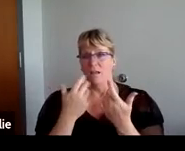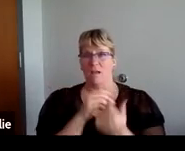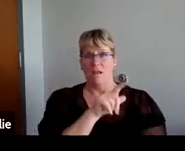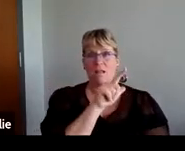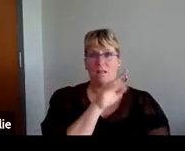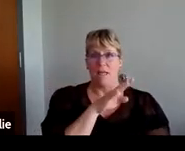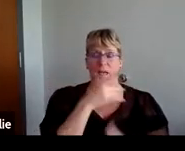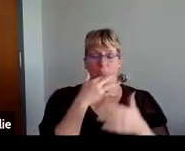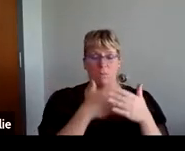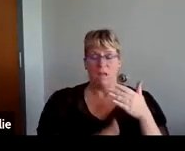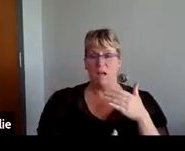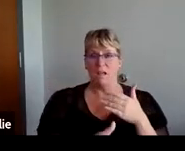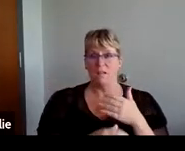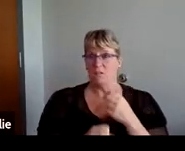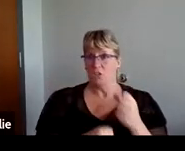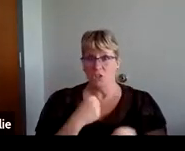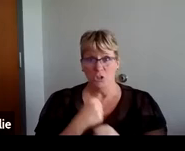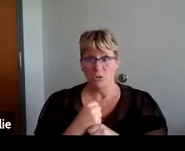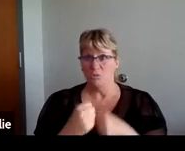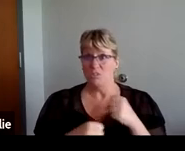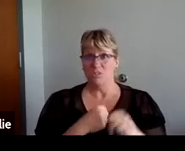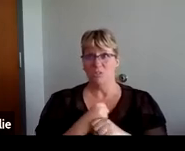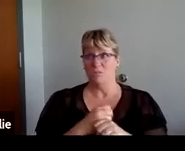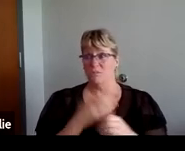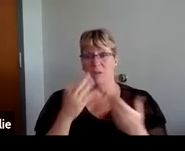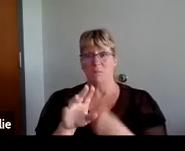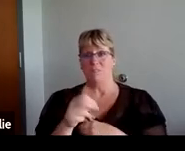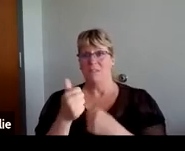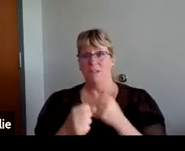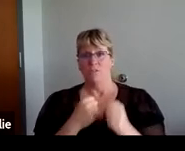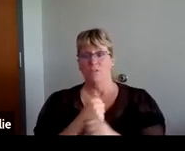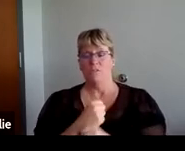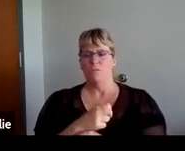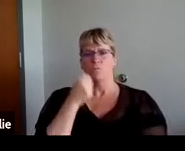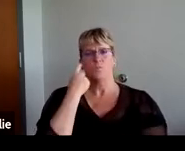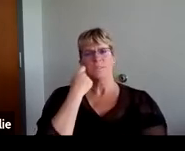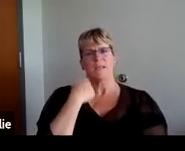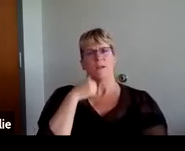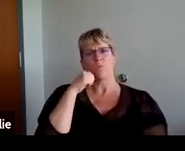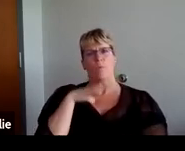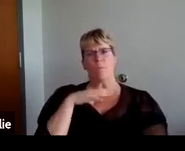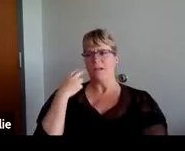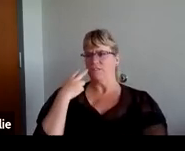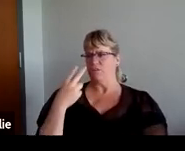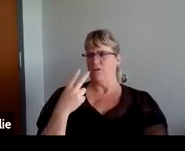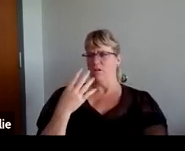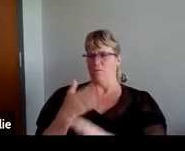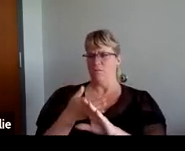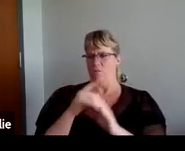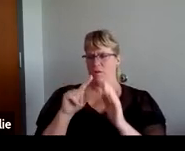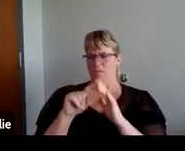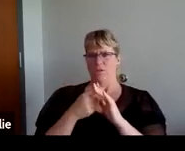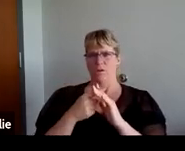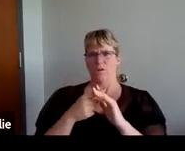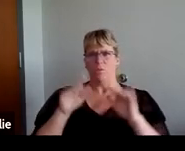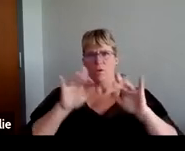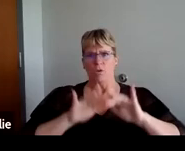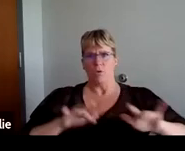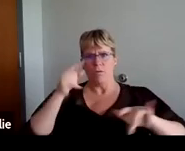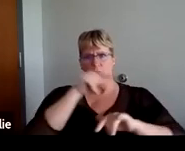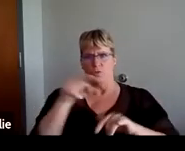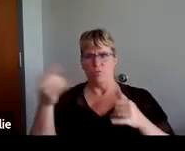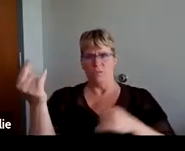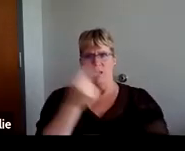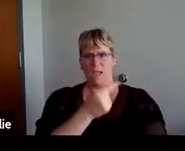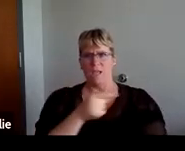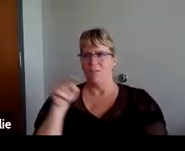workup in years, if not decades. I just had a woman that I saw before I started recording for you all today that